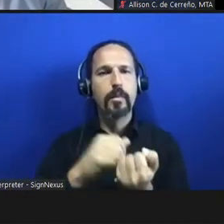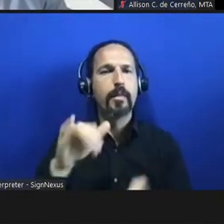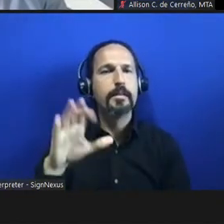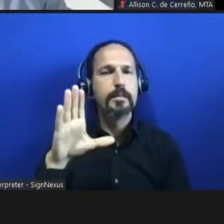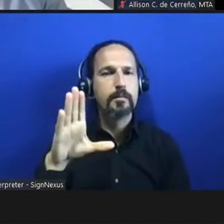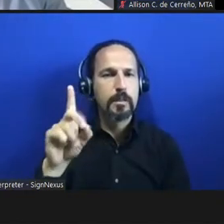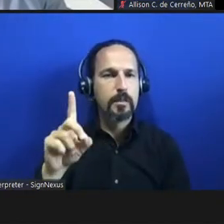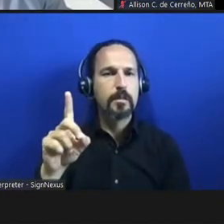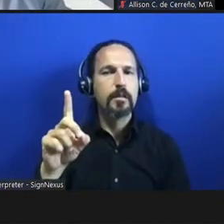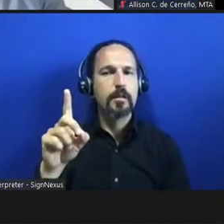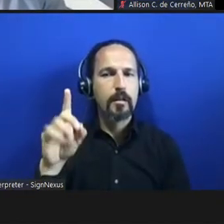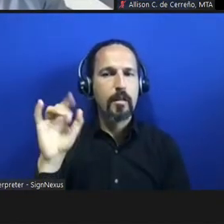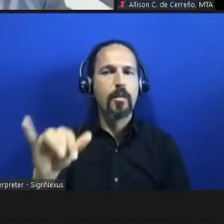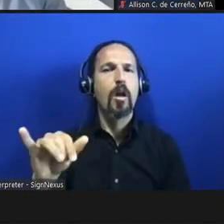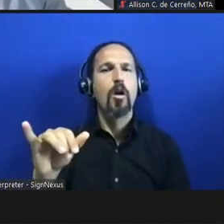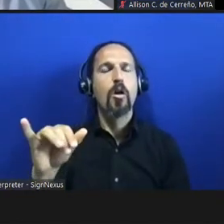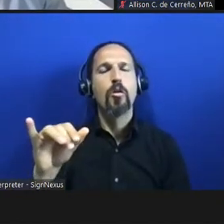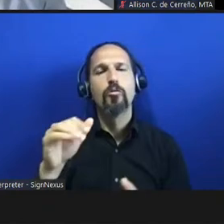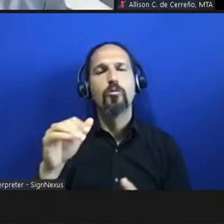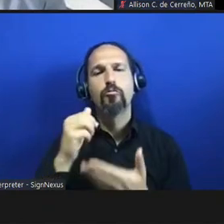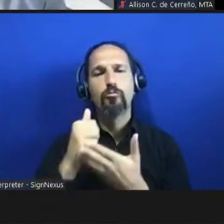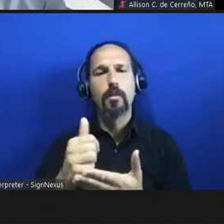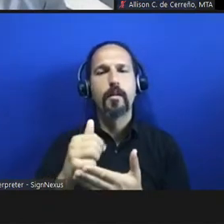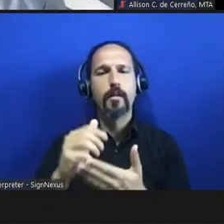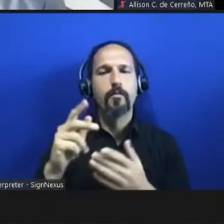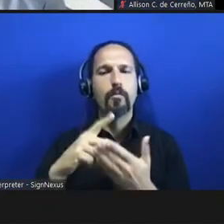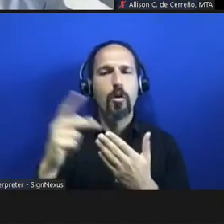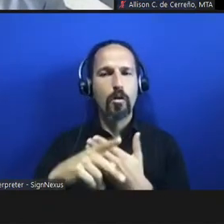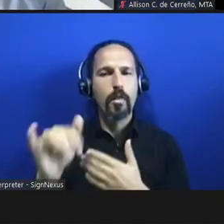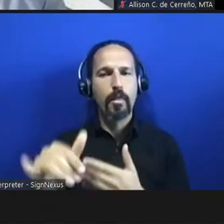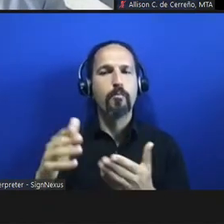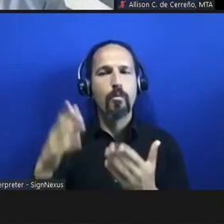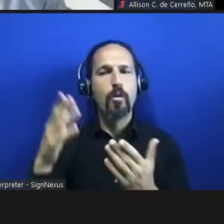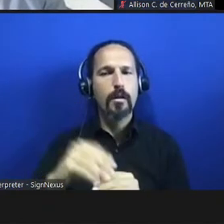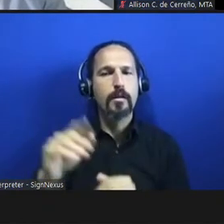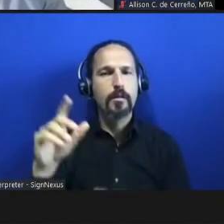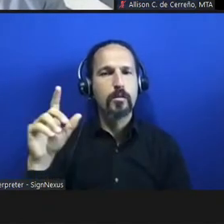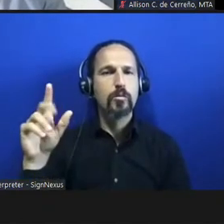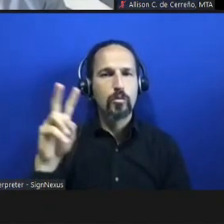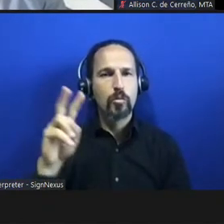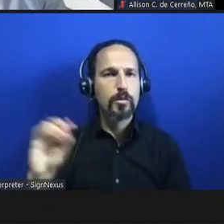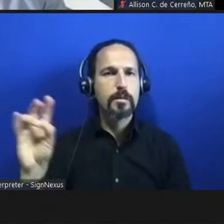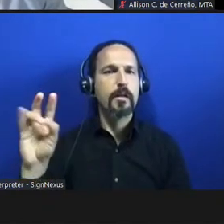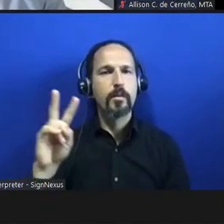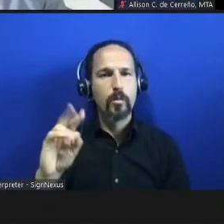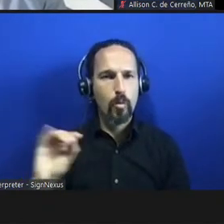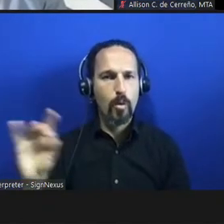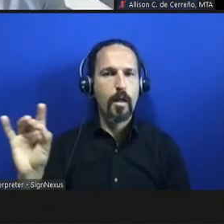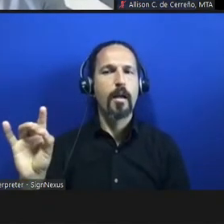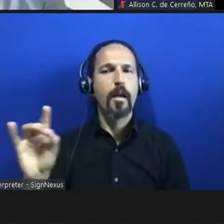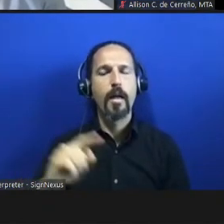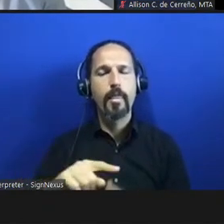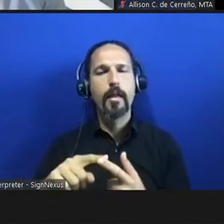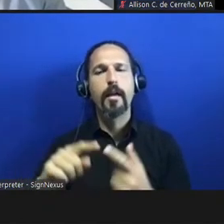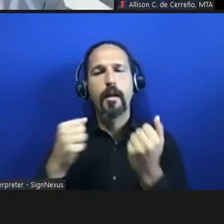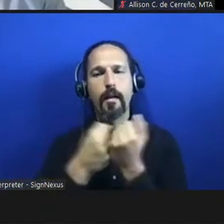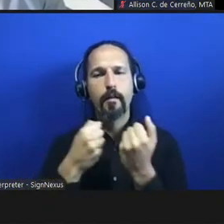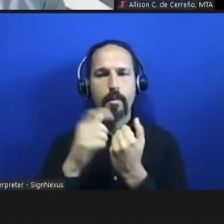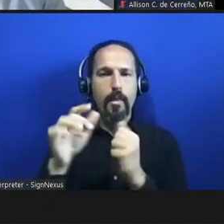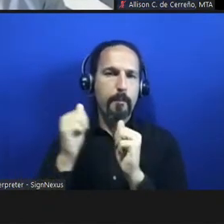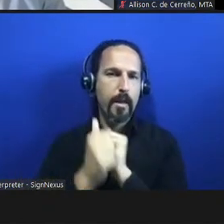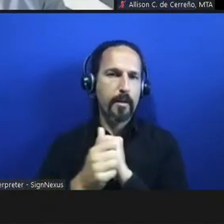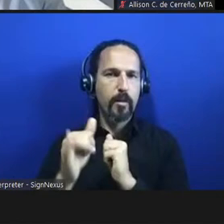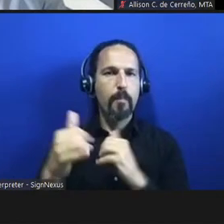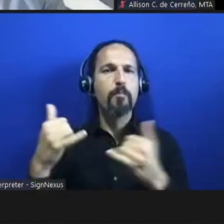congestion relief program since it was proposed in 2007-2008 and advocated for passage of the current